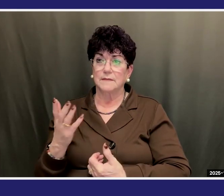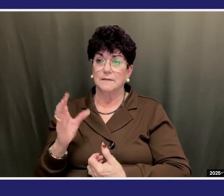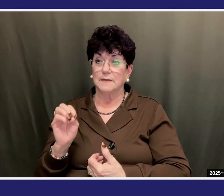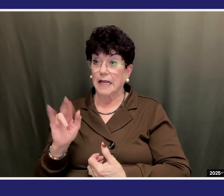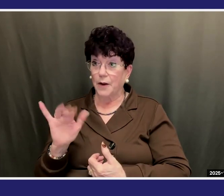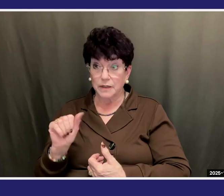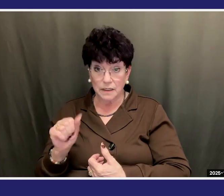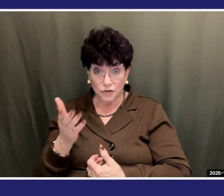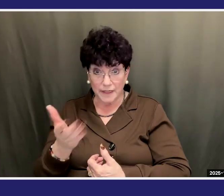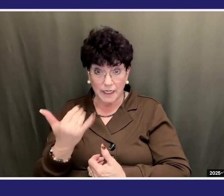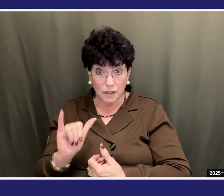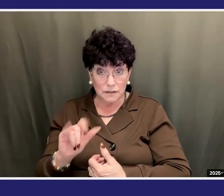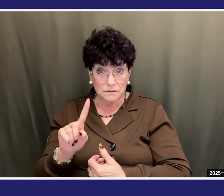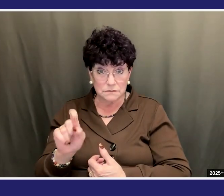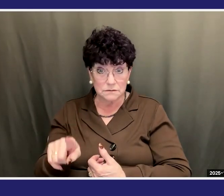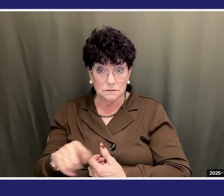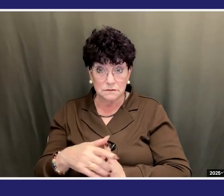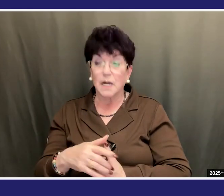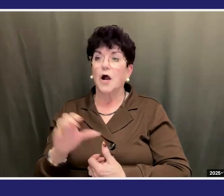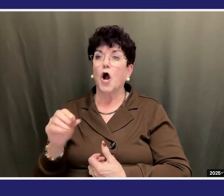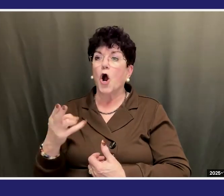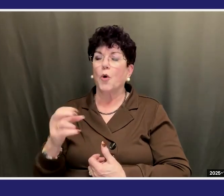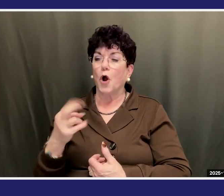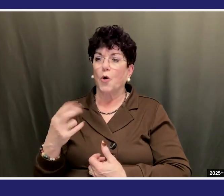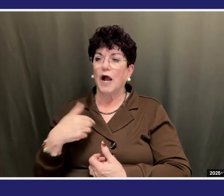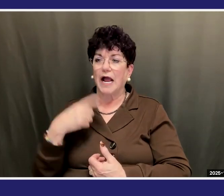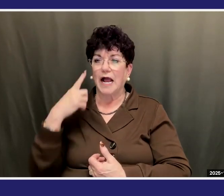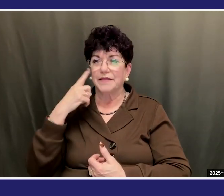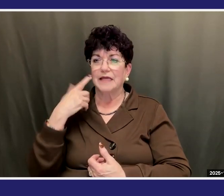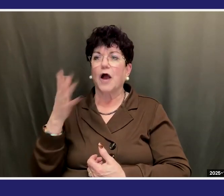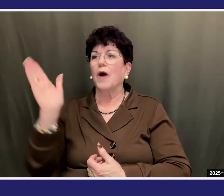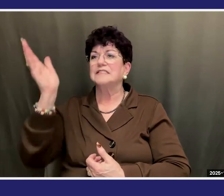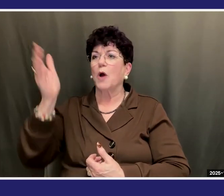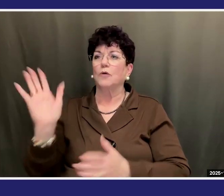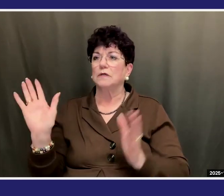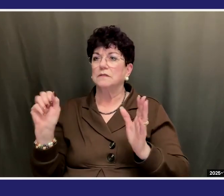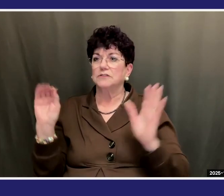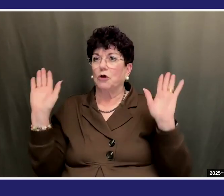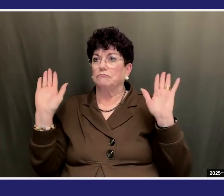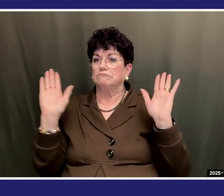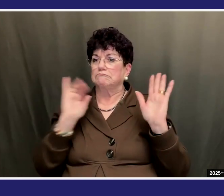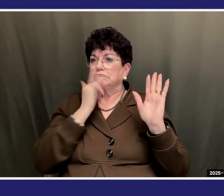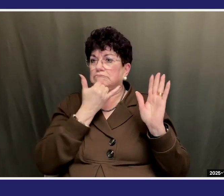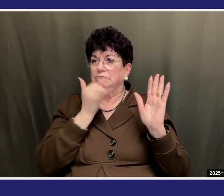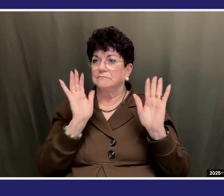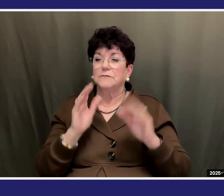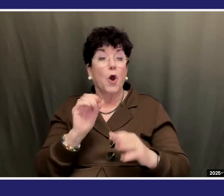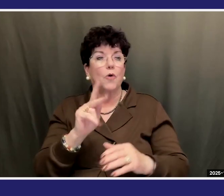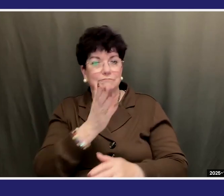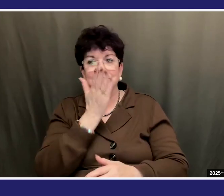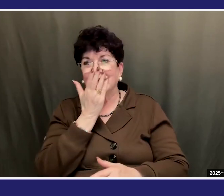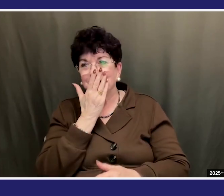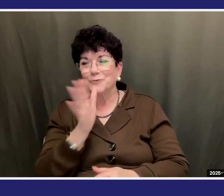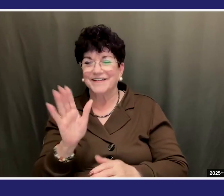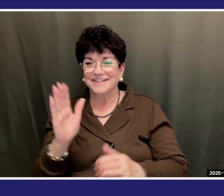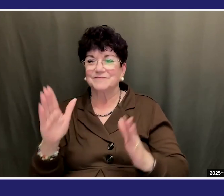Erica, are you there? Oh, I think I already spoke, so I don't know if that was an accident. Yeah, thank you. Great. Yes, thank